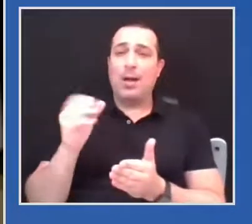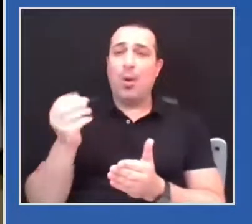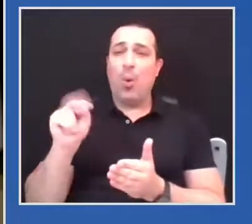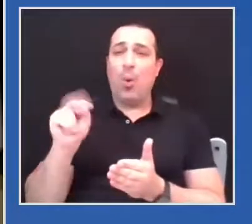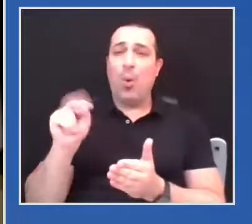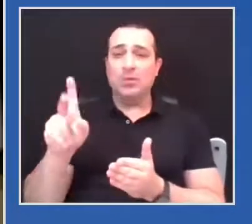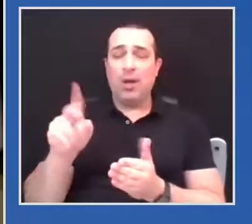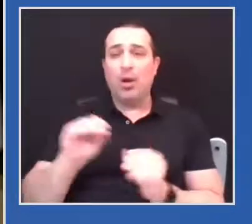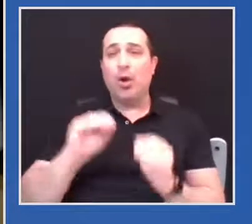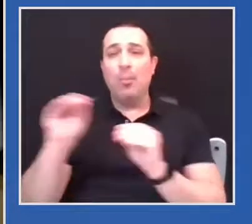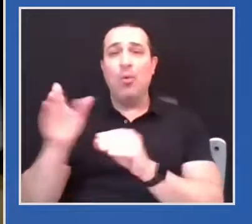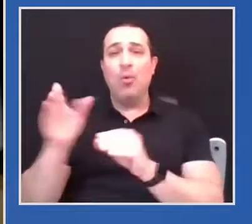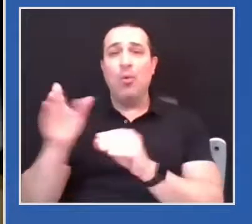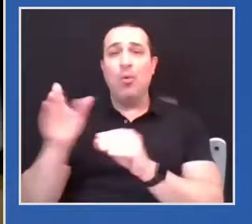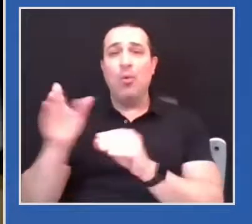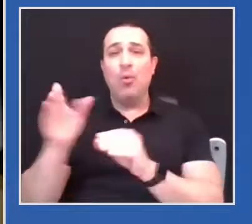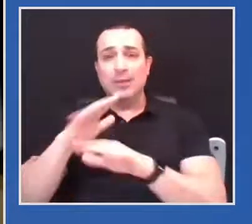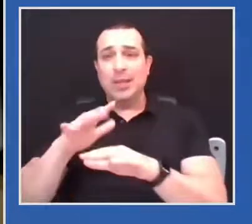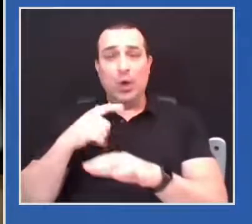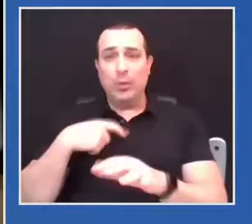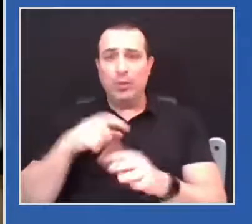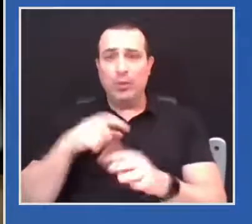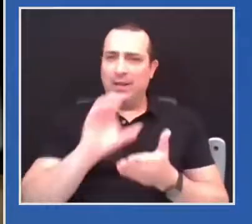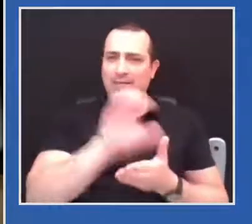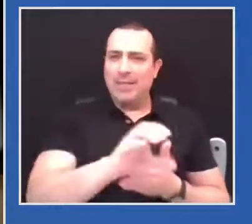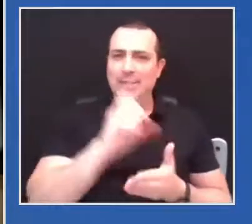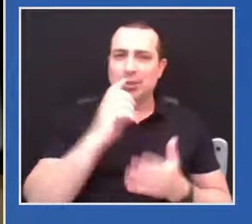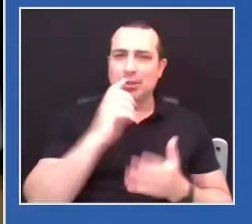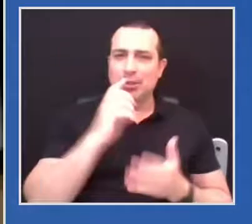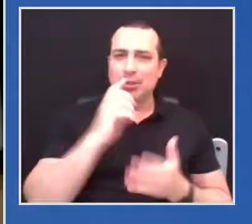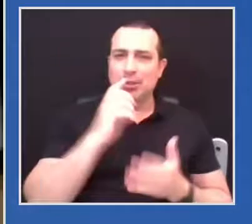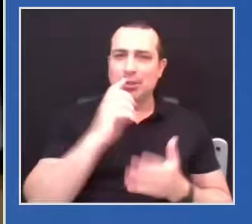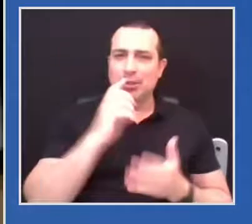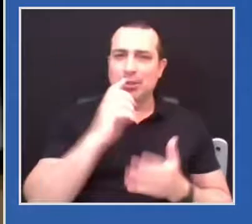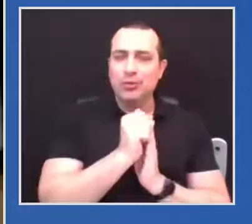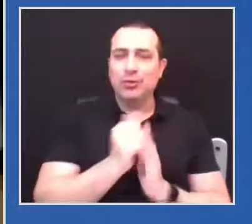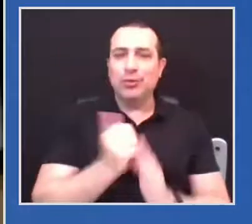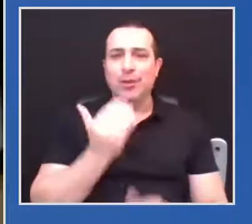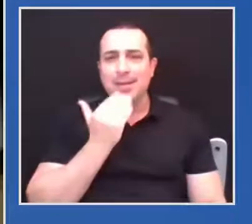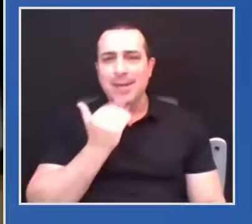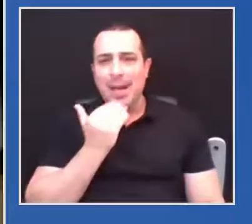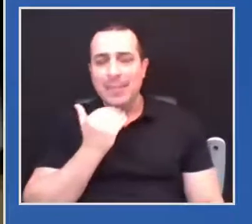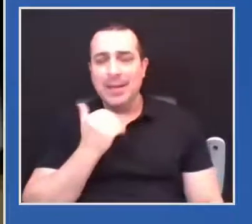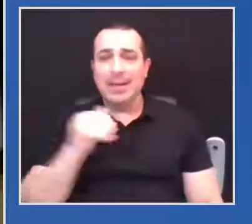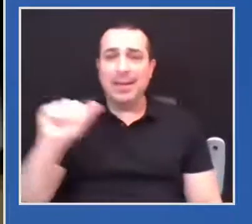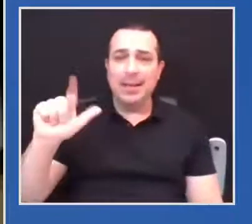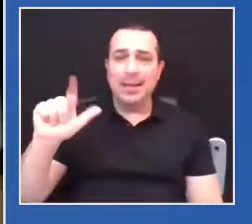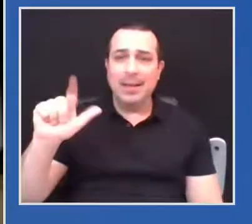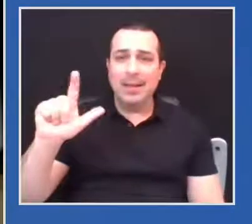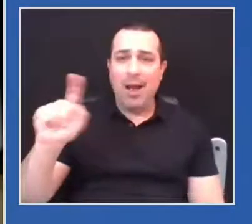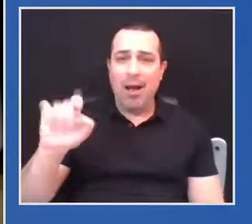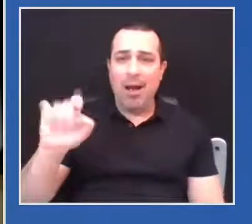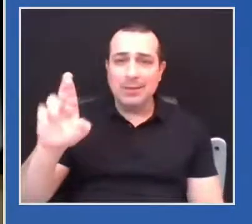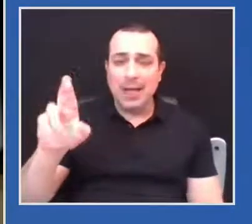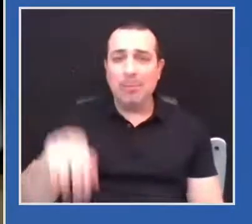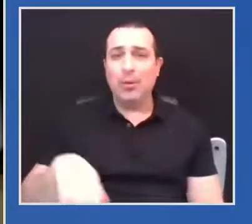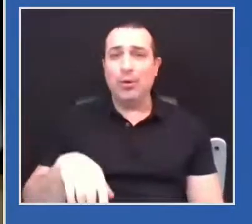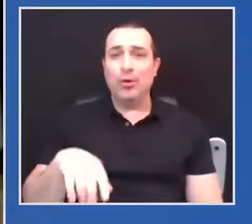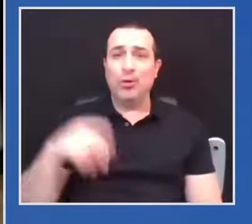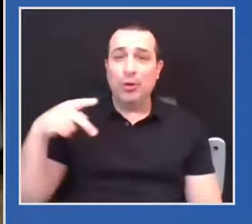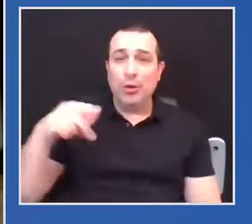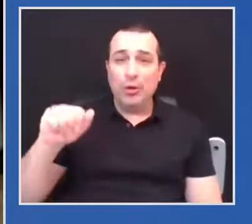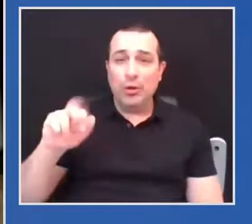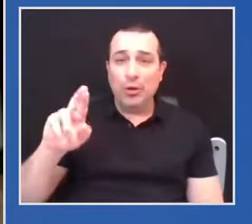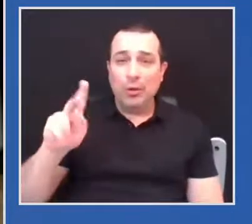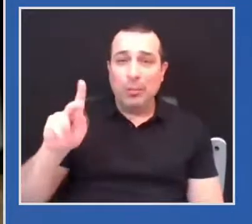in cures for cancer, diabetes, Alzheimer's, and Parkinson's. That's why I propose giving the